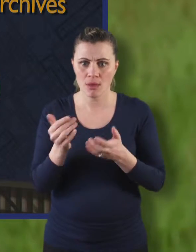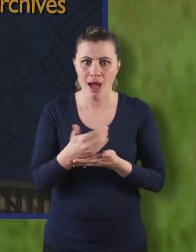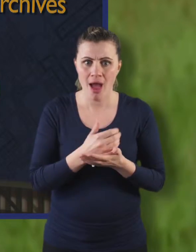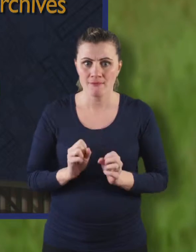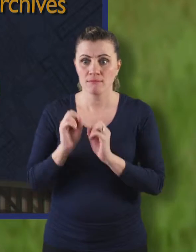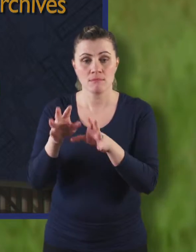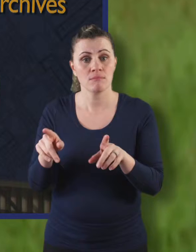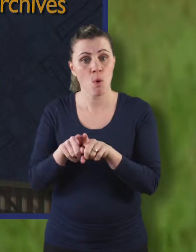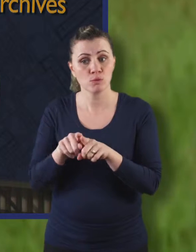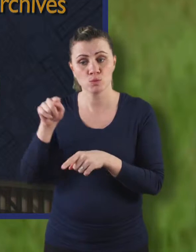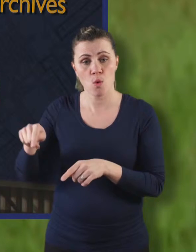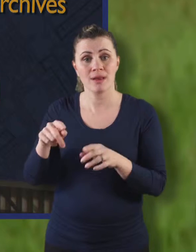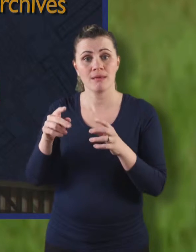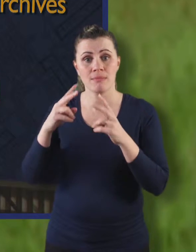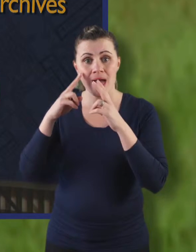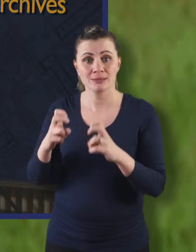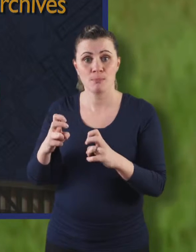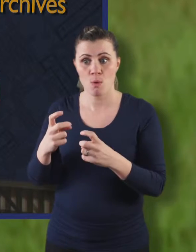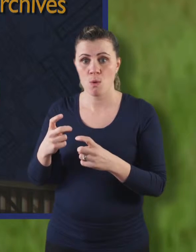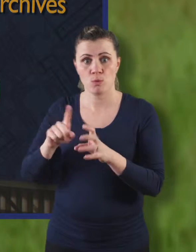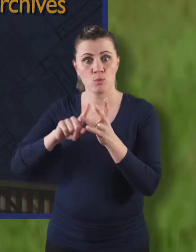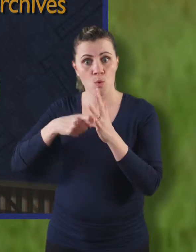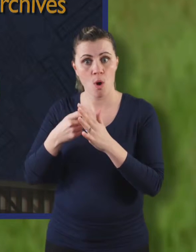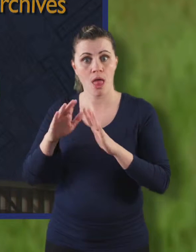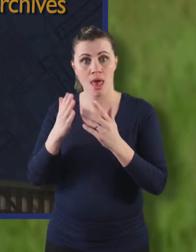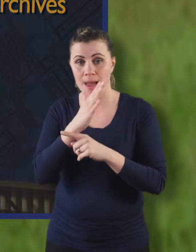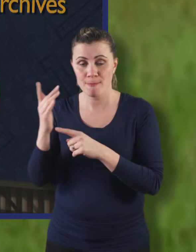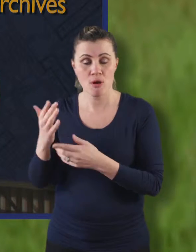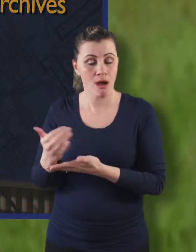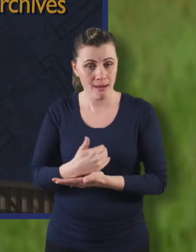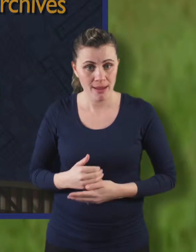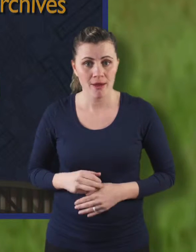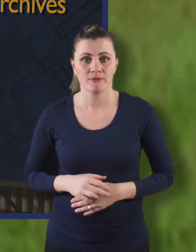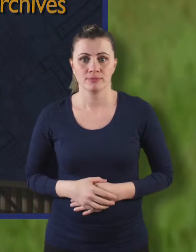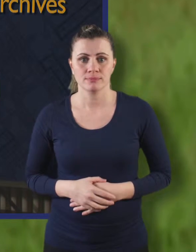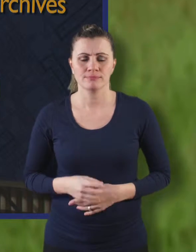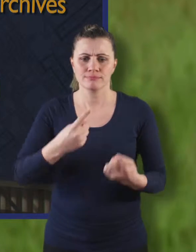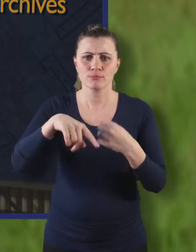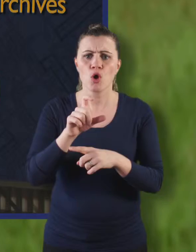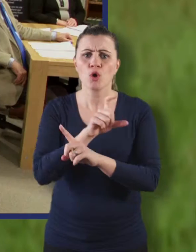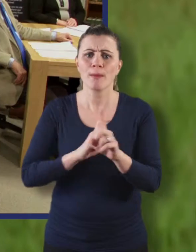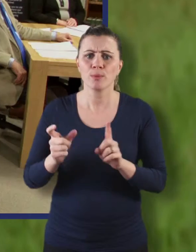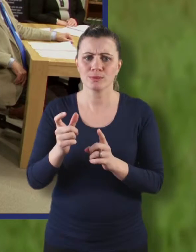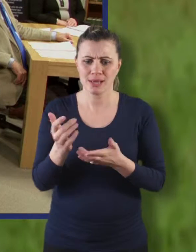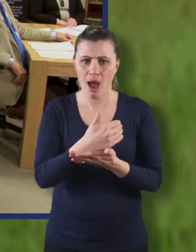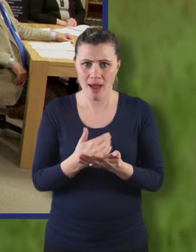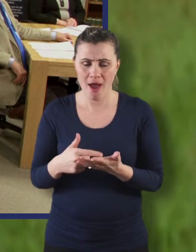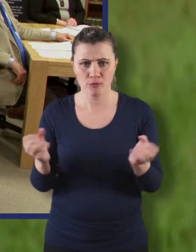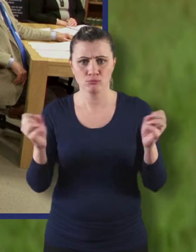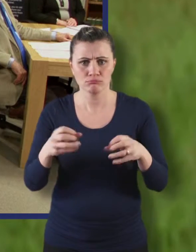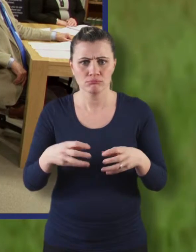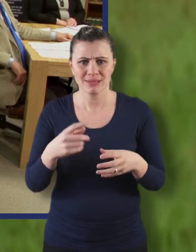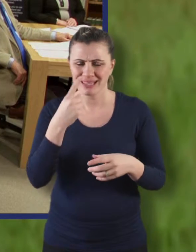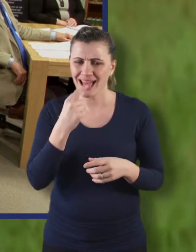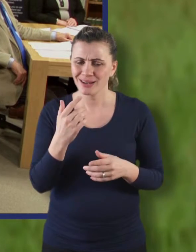real challenge to everybody. So there are lots of different things you need to think about when thinking about managing your community archive. We don't